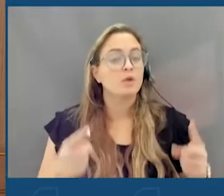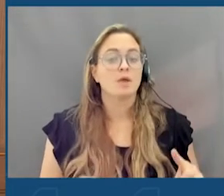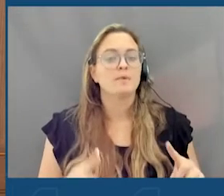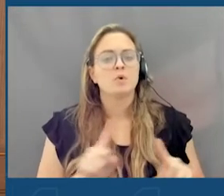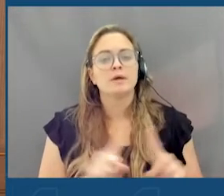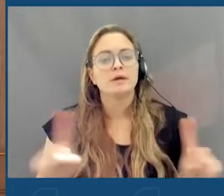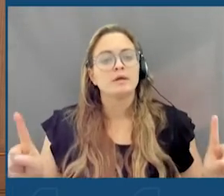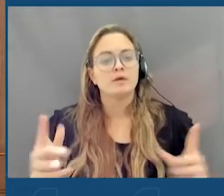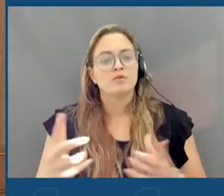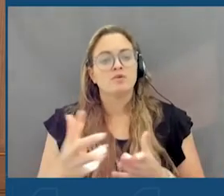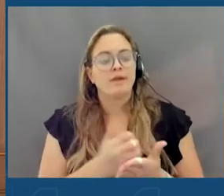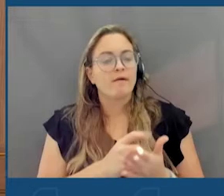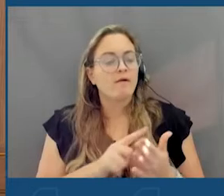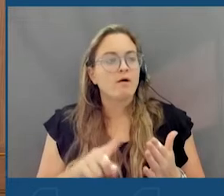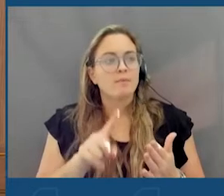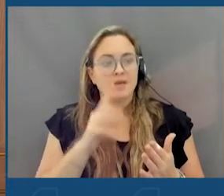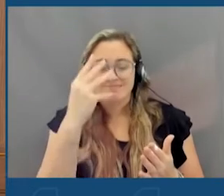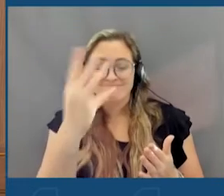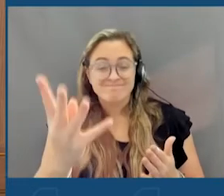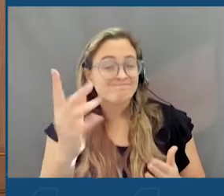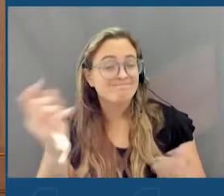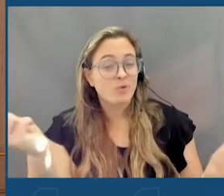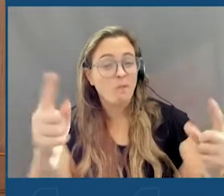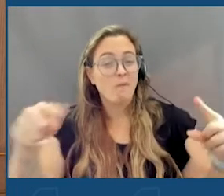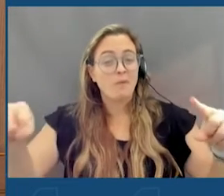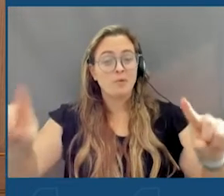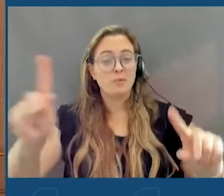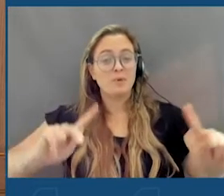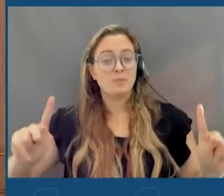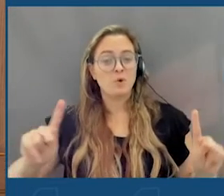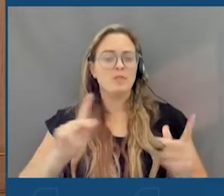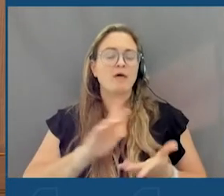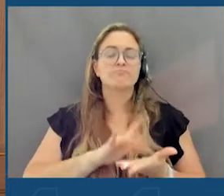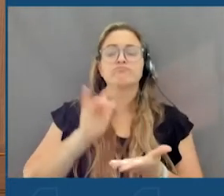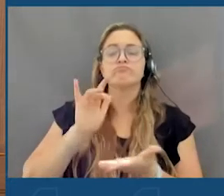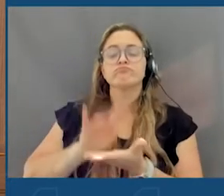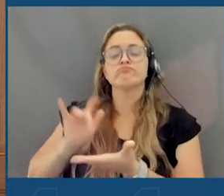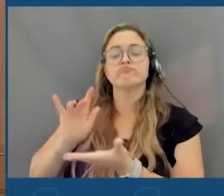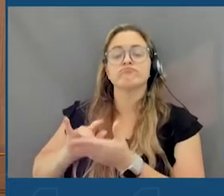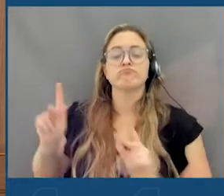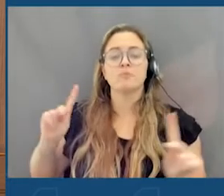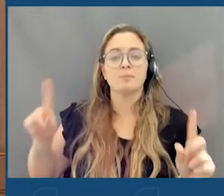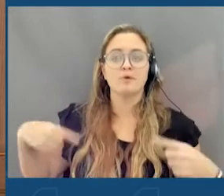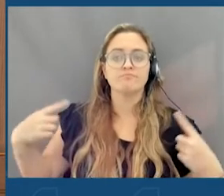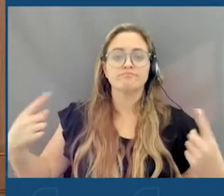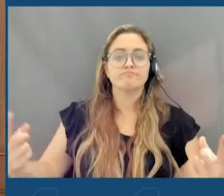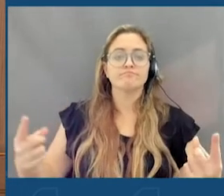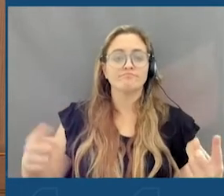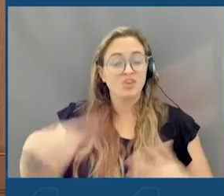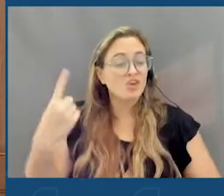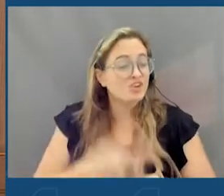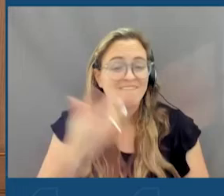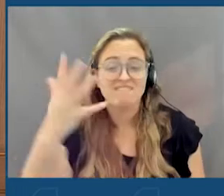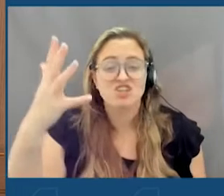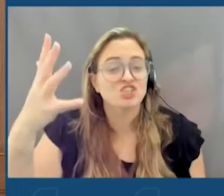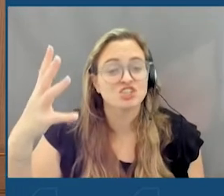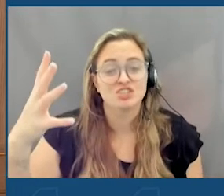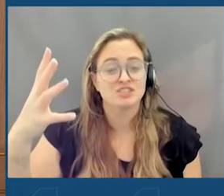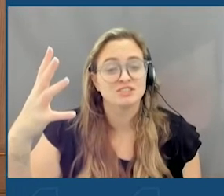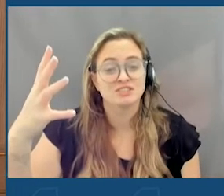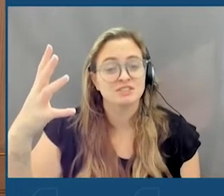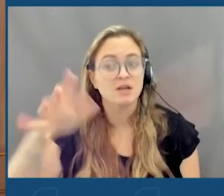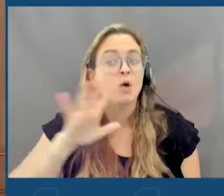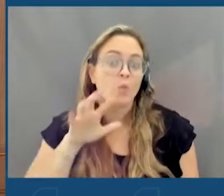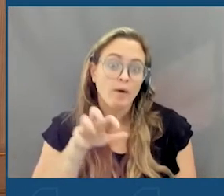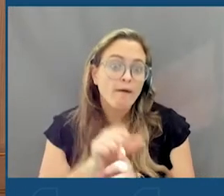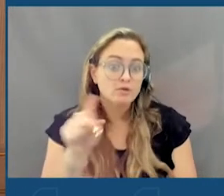income. And let the message go out to all of those who have preyed on these individuals for far too long. Your day is over. You will be caught,